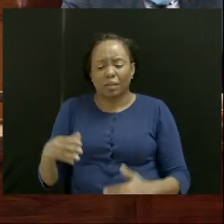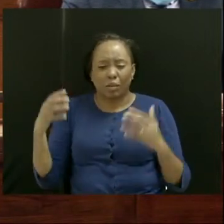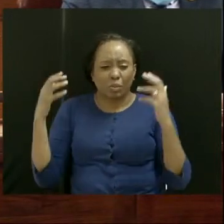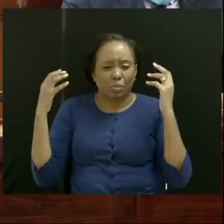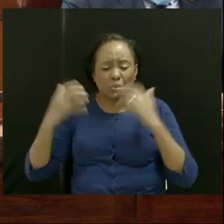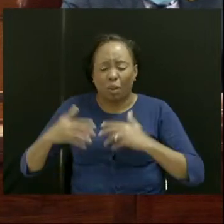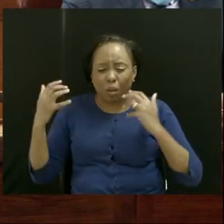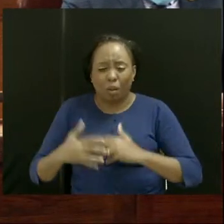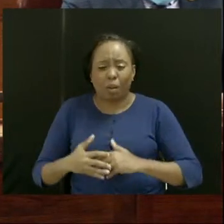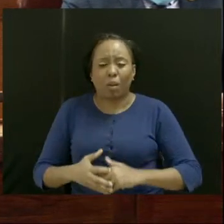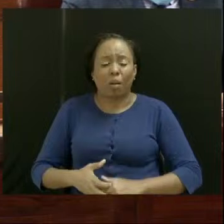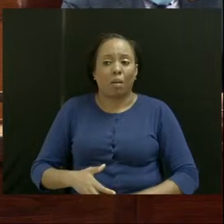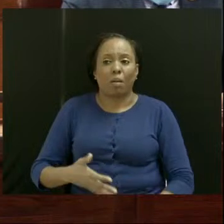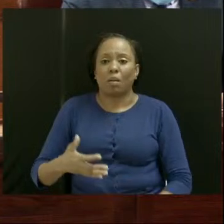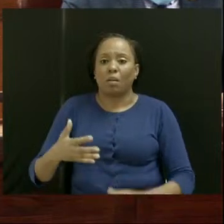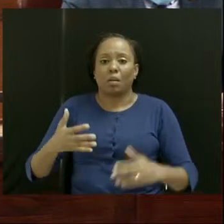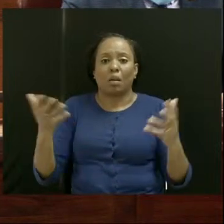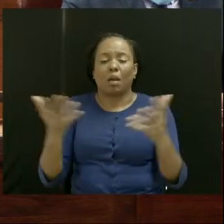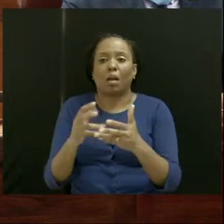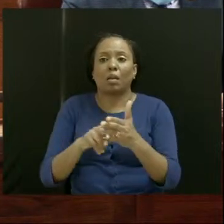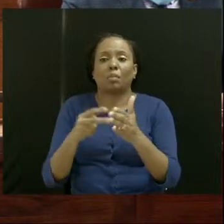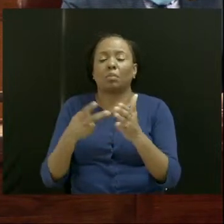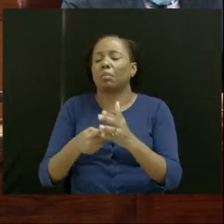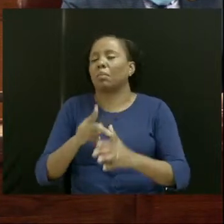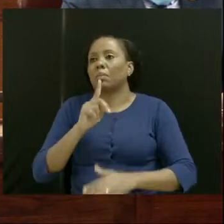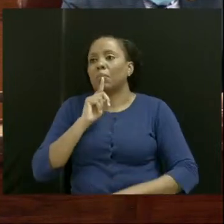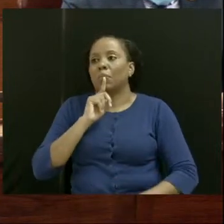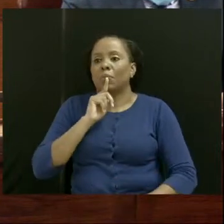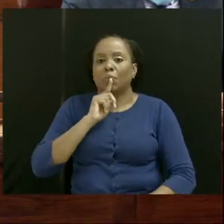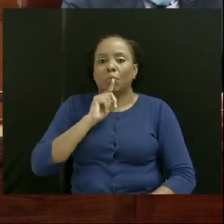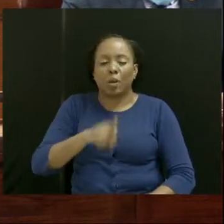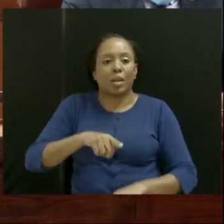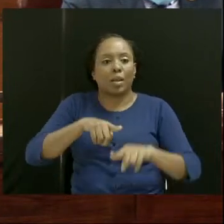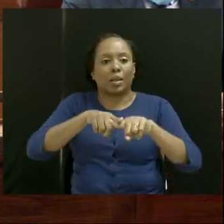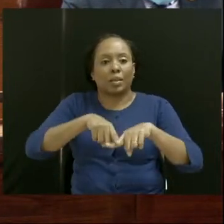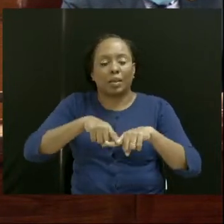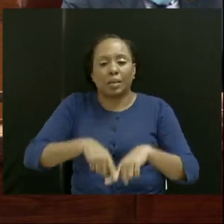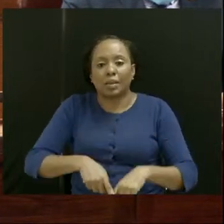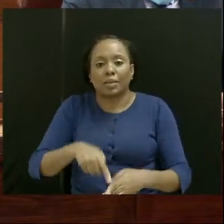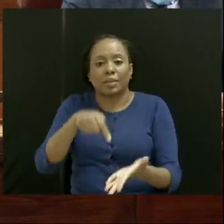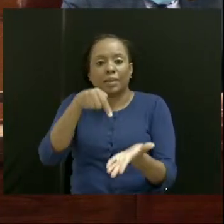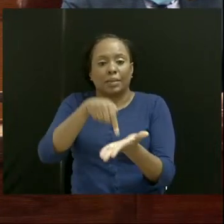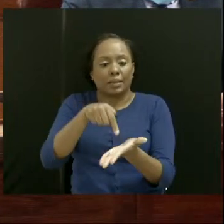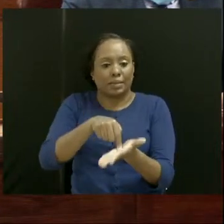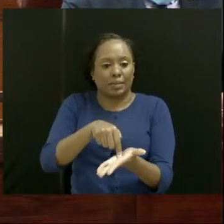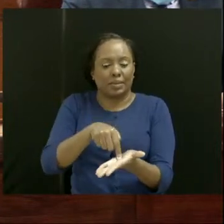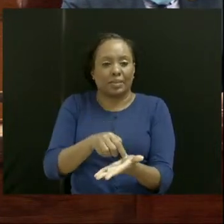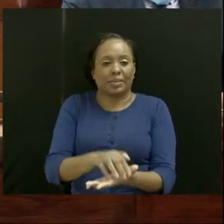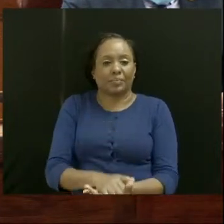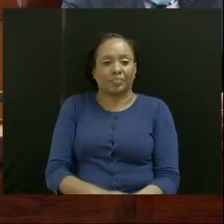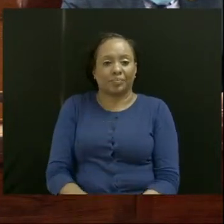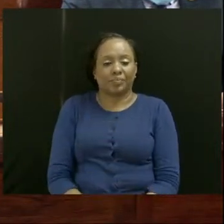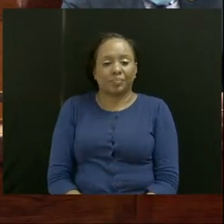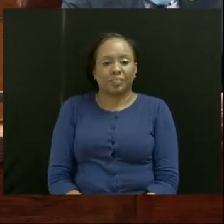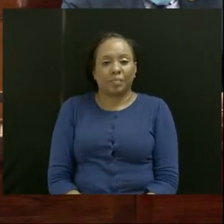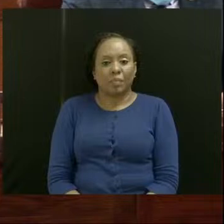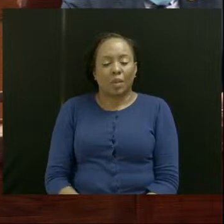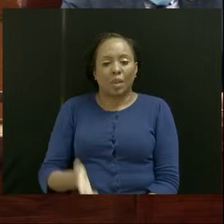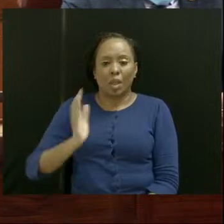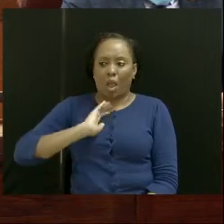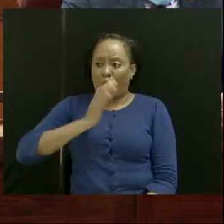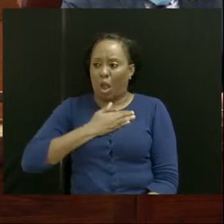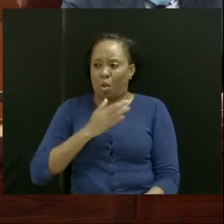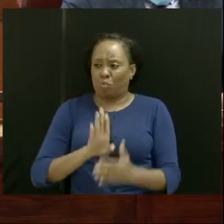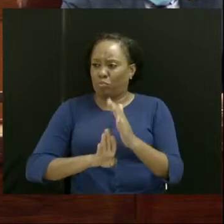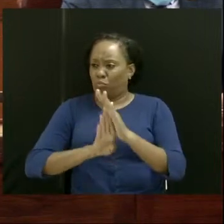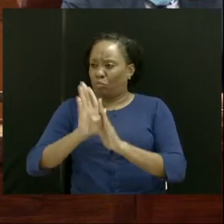I'm saying, Mr. Speaker, it matters the level of debt when the reality of the growth